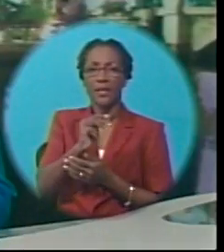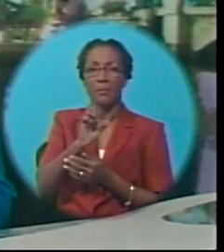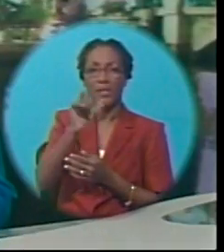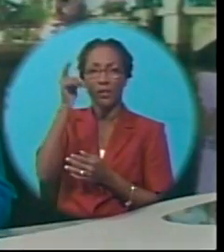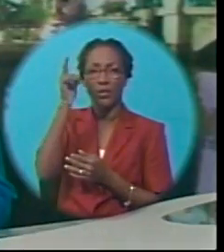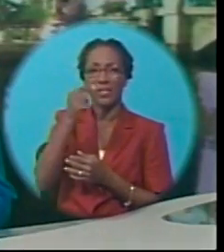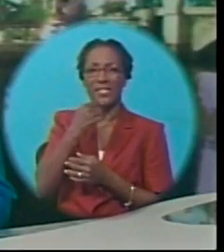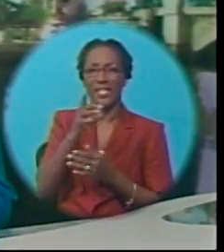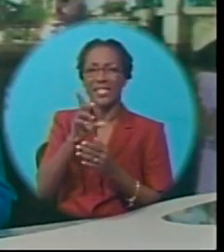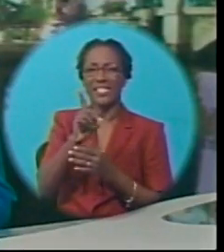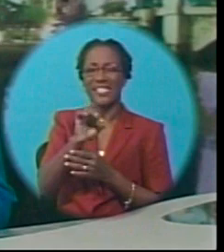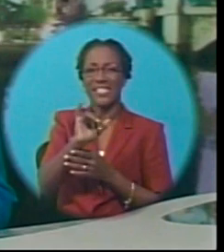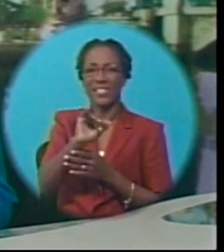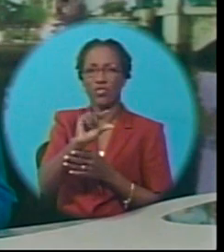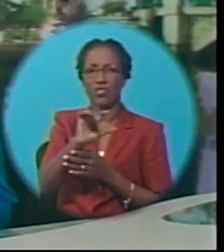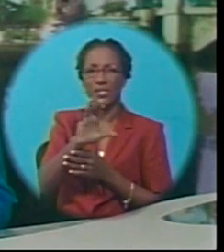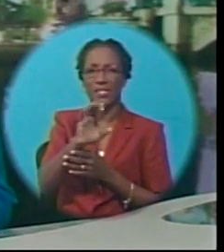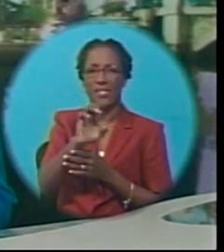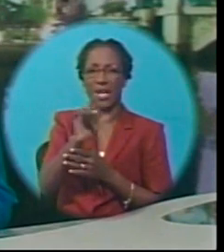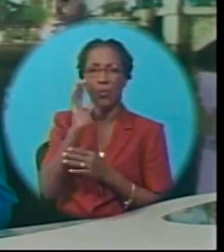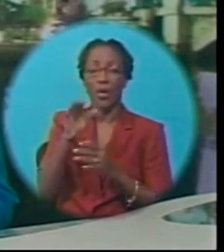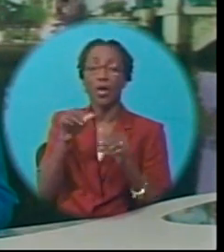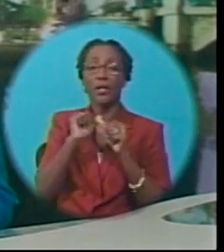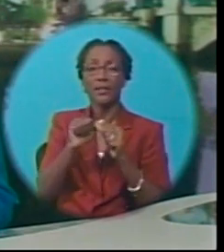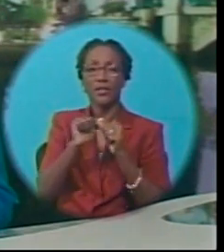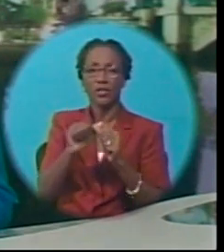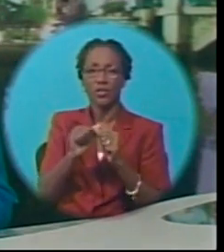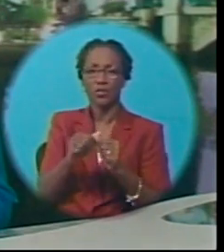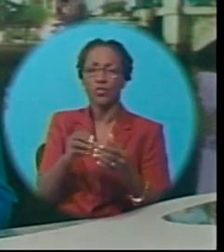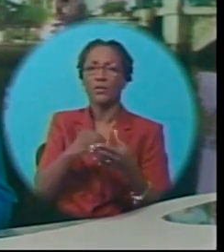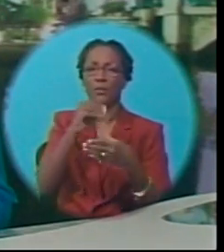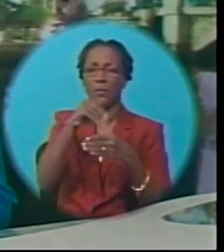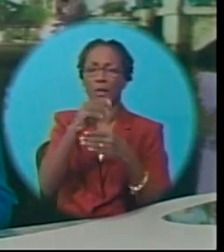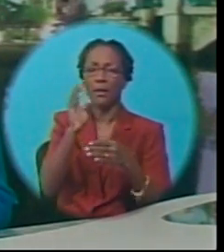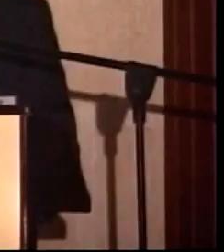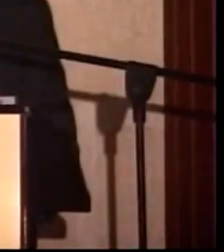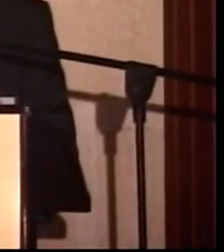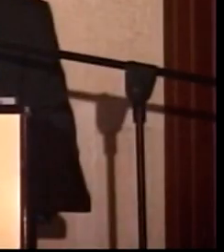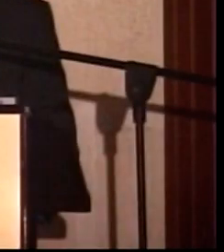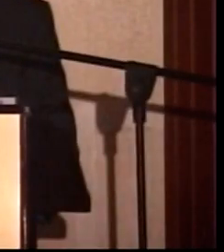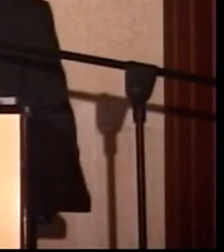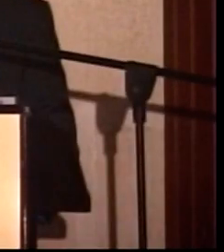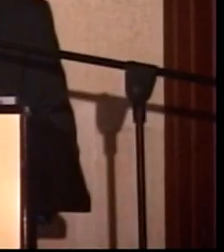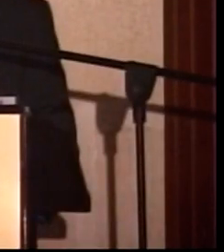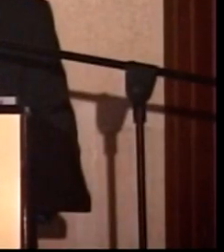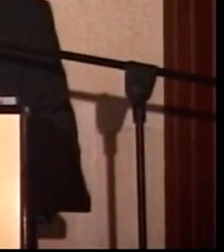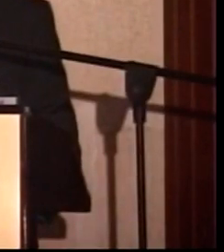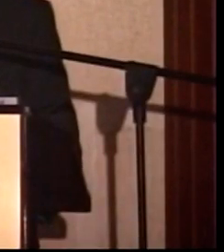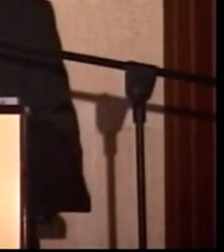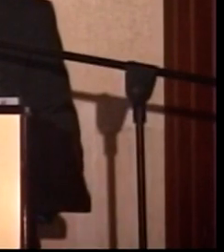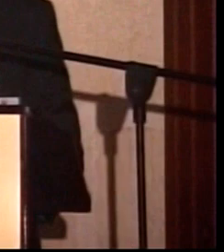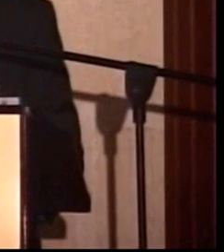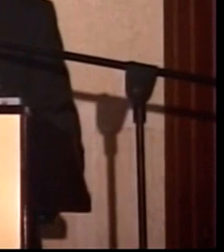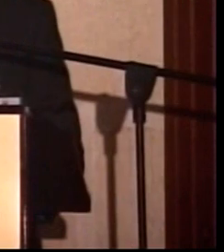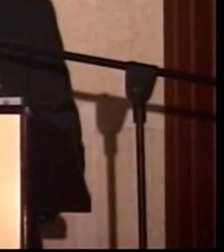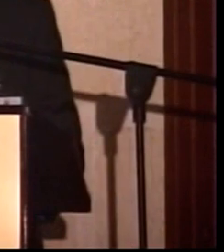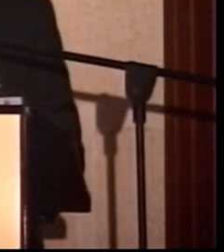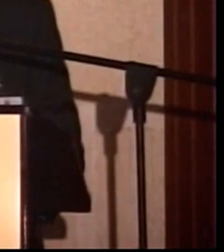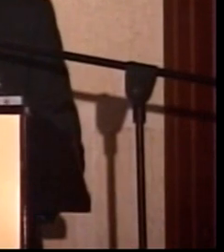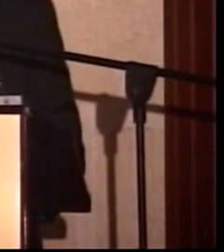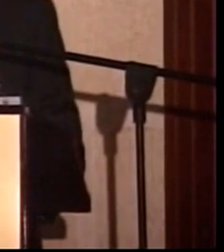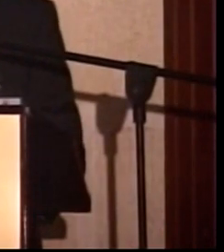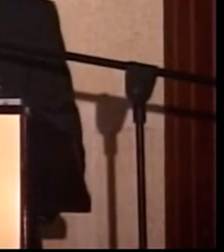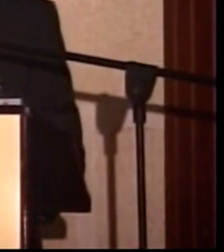Mr. Looney says Digicel will continue to invest heavily in the Caribbean, including rolling out the latest innovations such as fiber to the